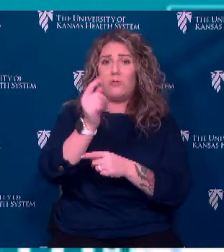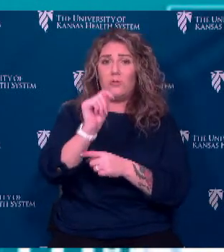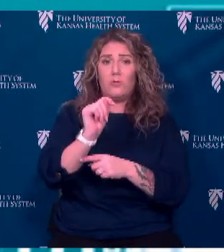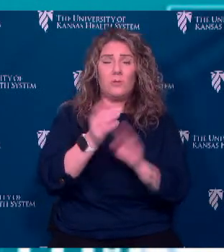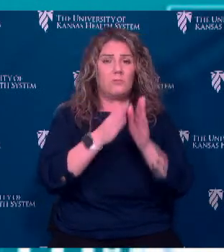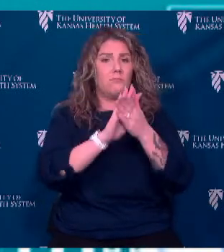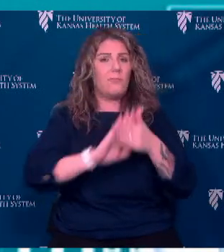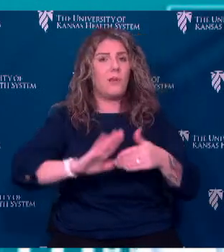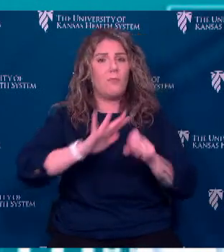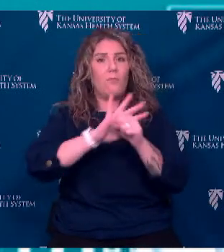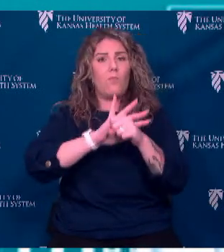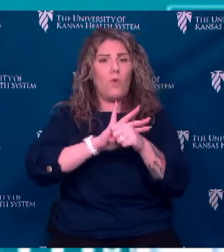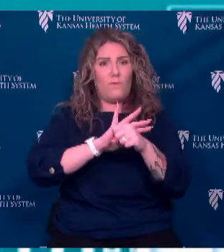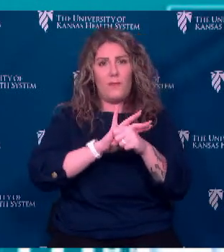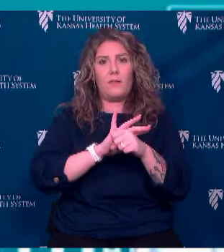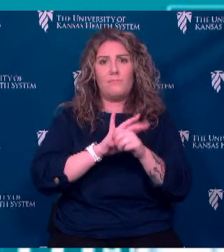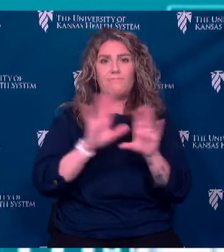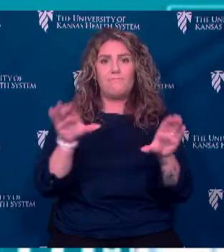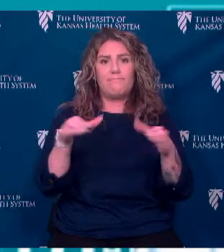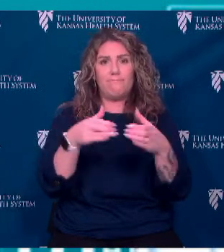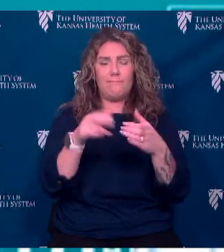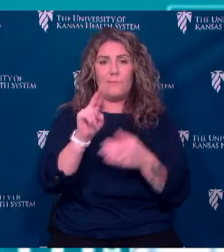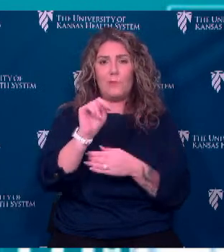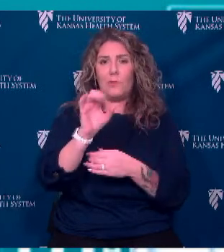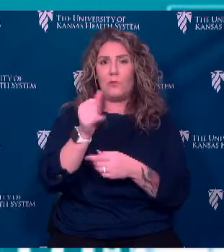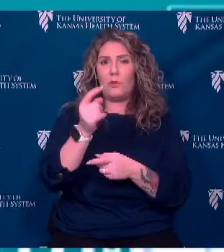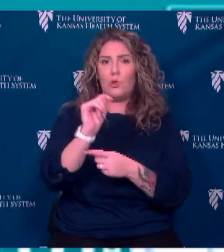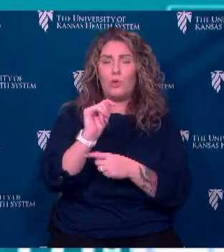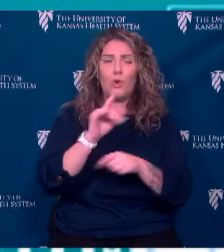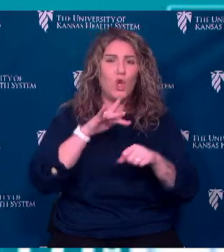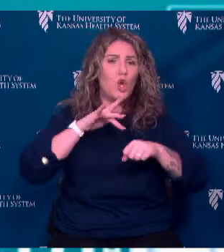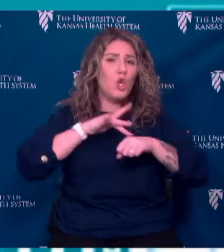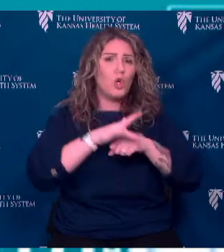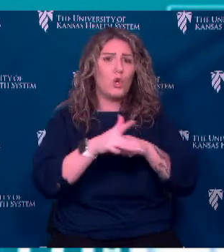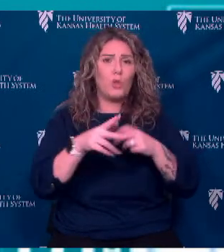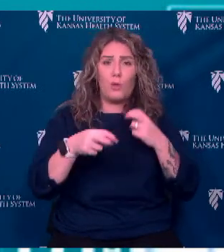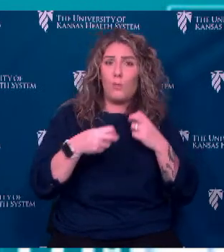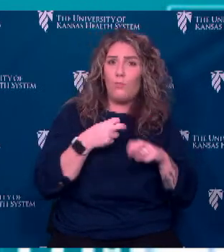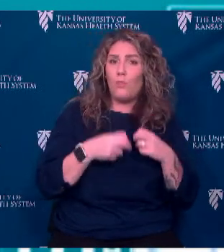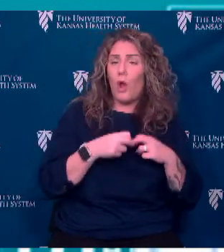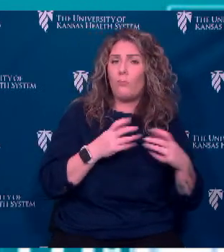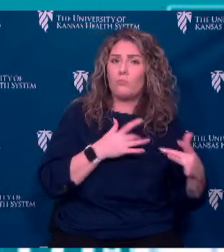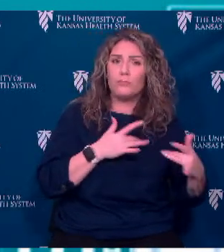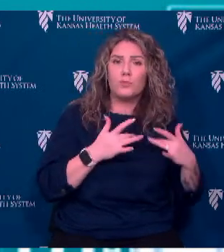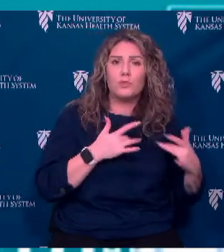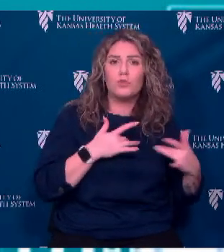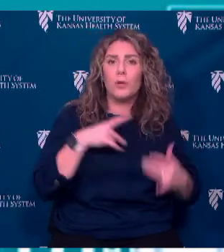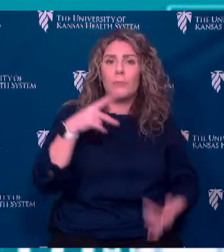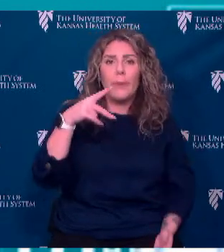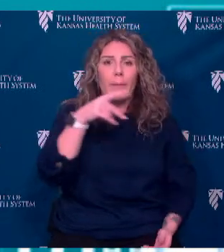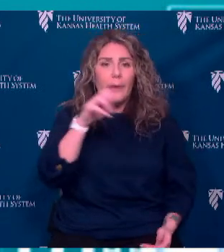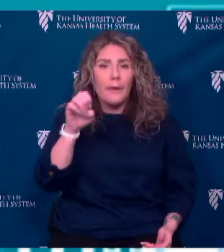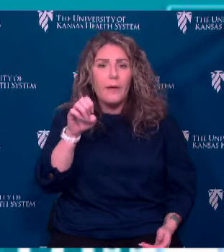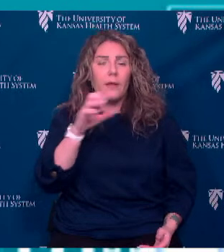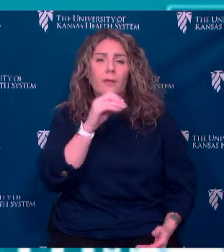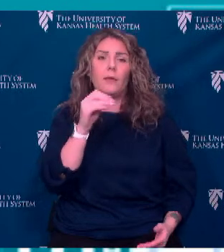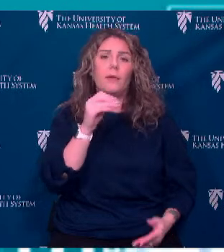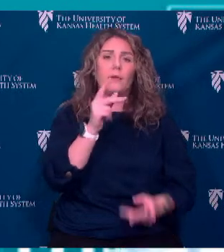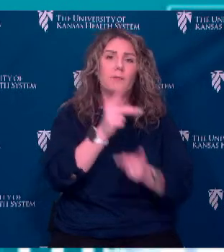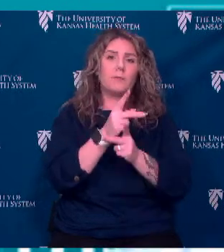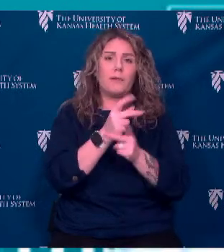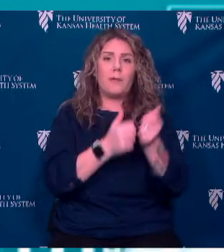But I think that early on, the problem we were concerned about PPE and keeping everybody safe.